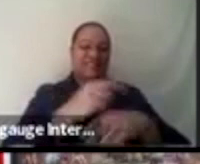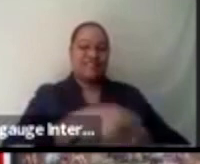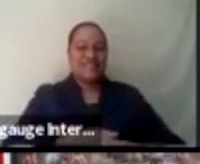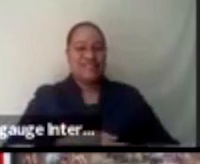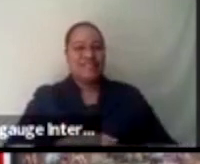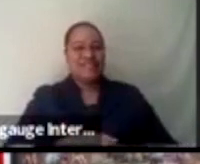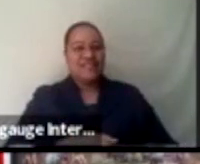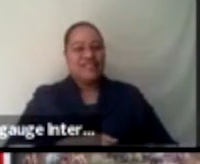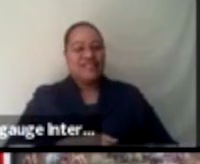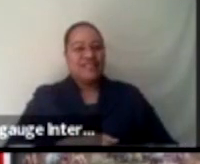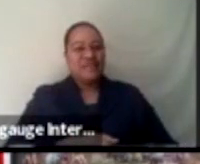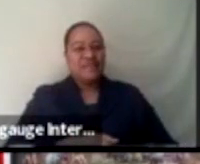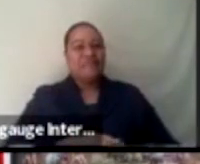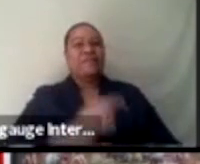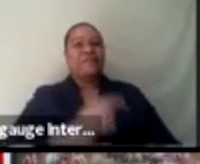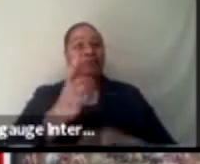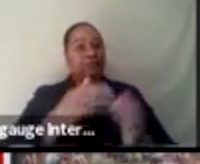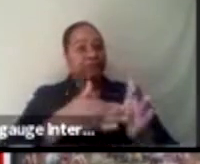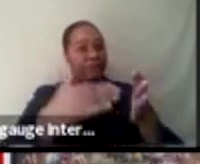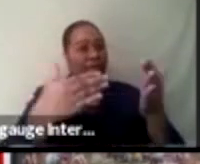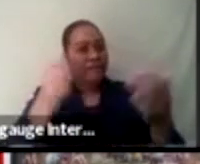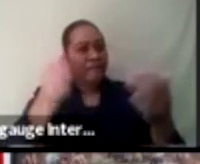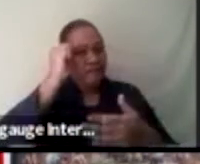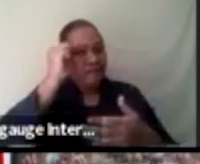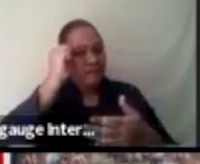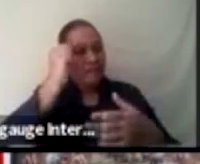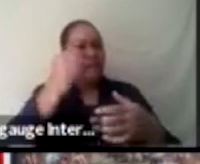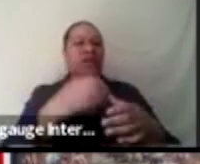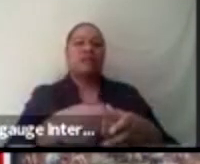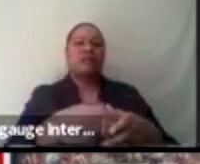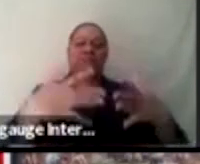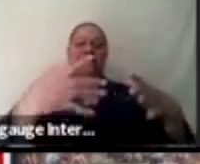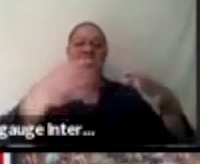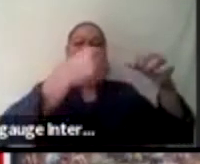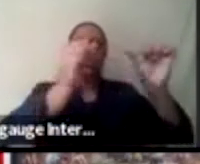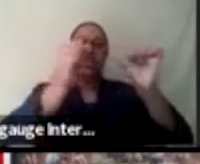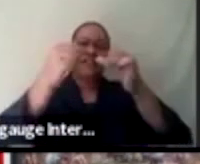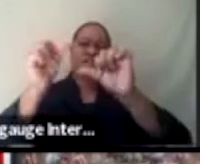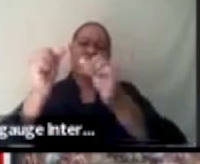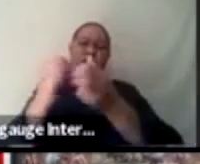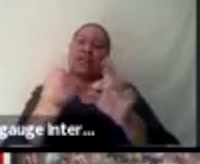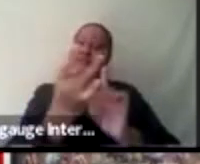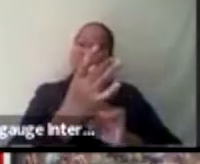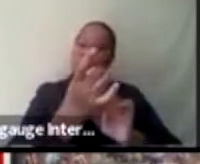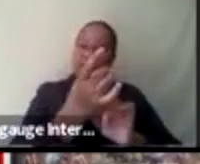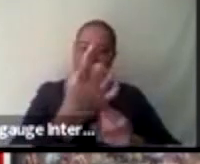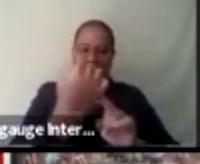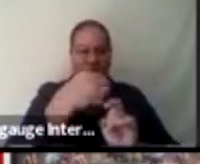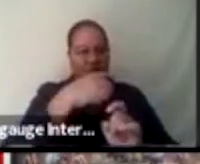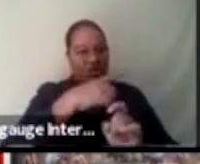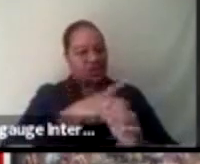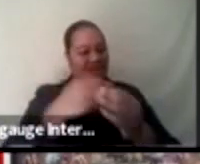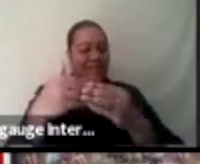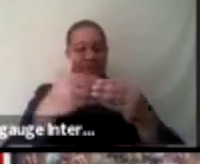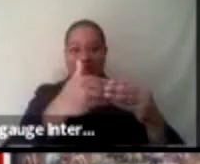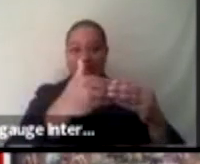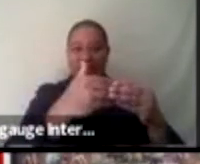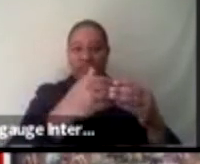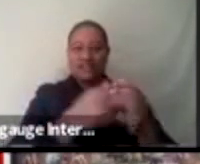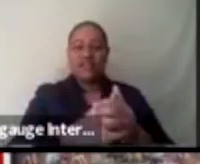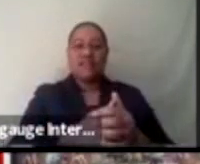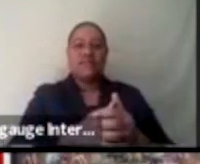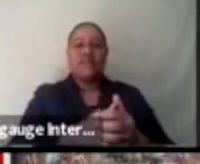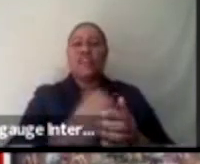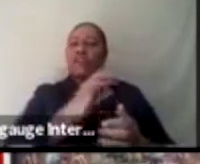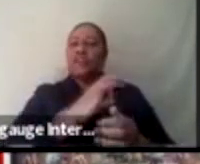Indeed, as we honor our collective achievements, it is important for us as leaders to not only